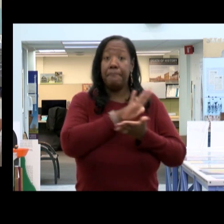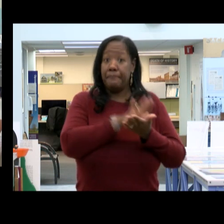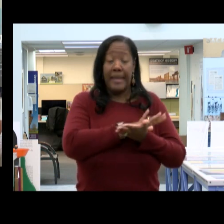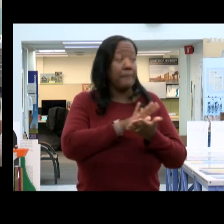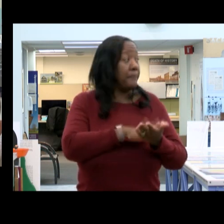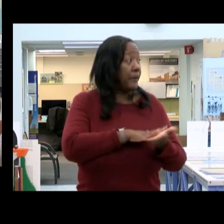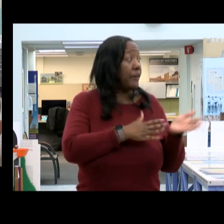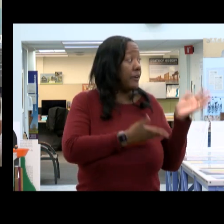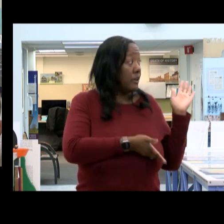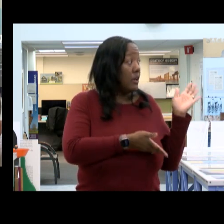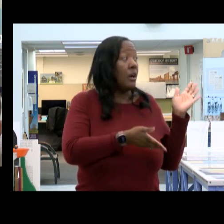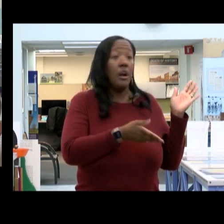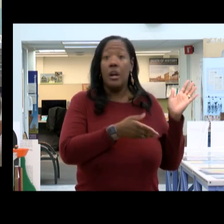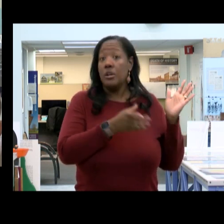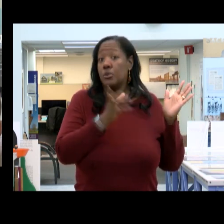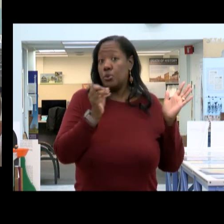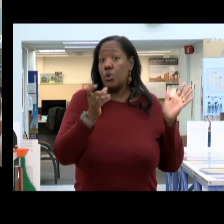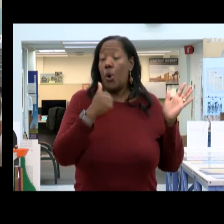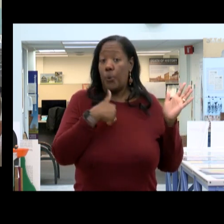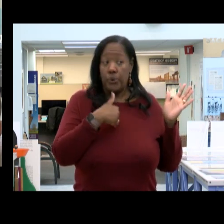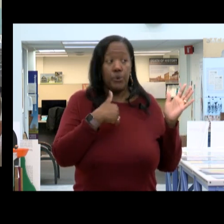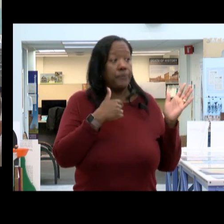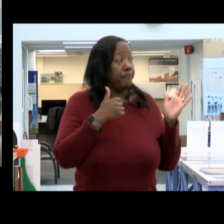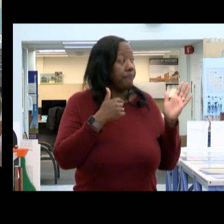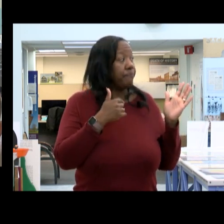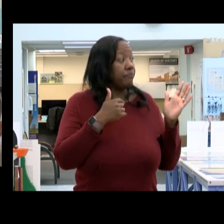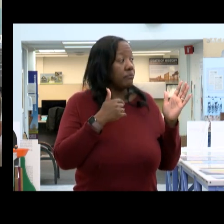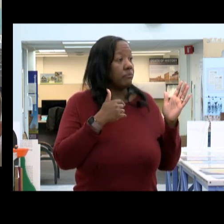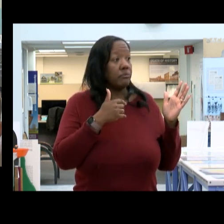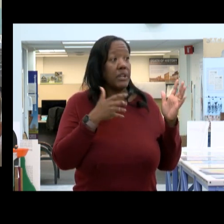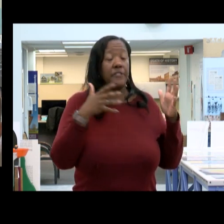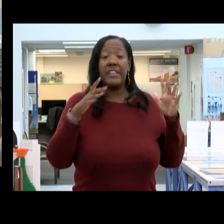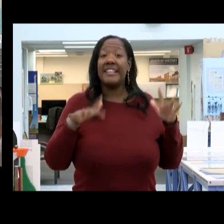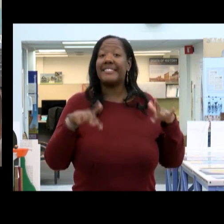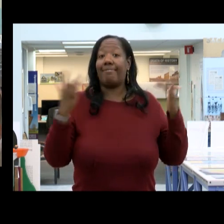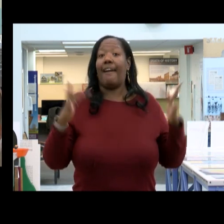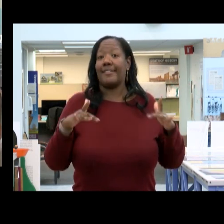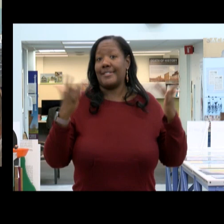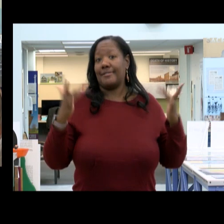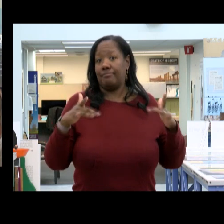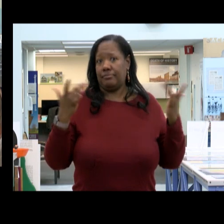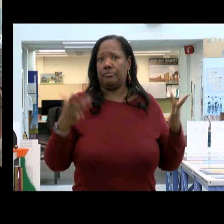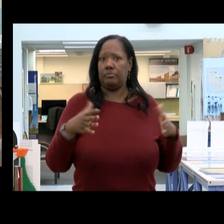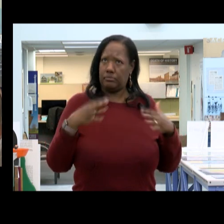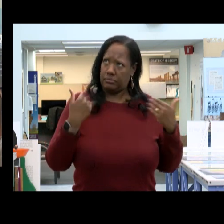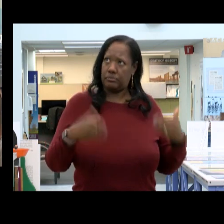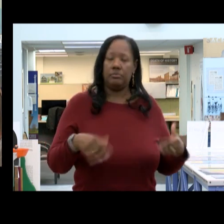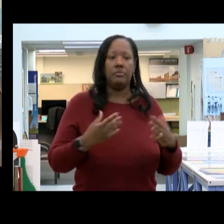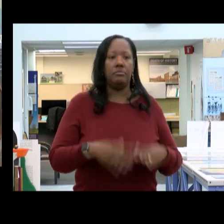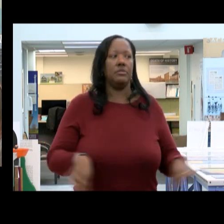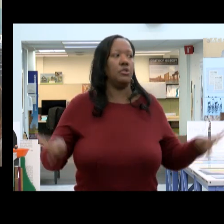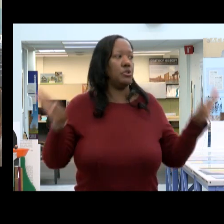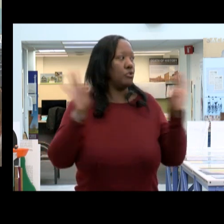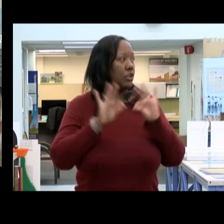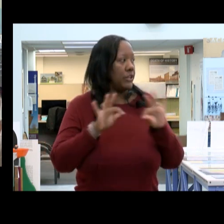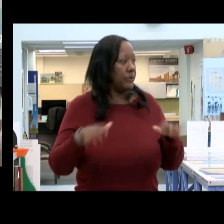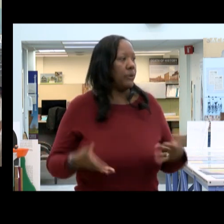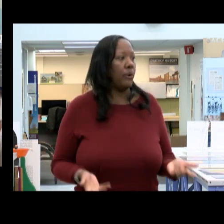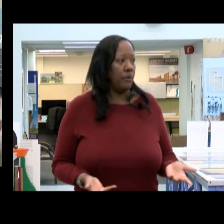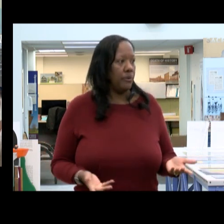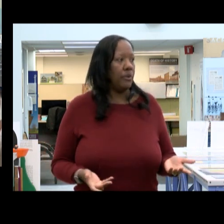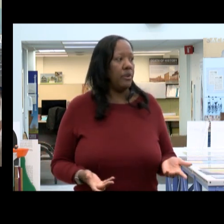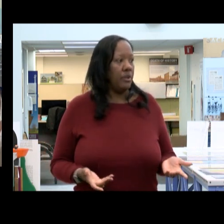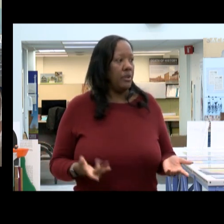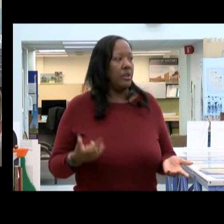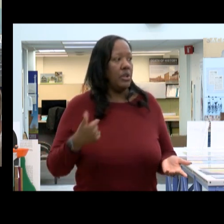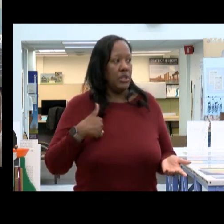impregnated, it actually does have, it breathes a small amount. And that breathing is what's so critical, because the walls are going to off-gas for